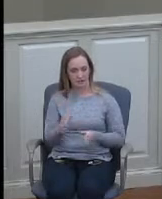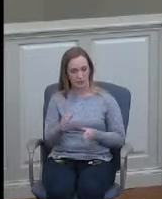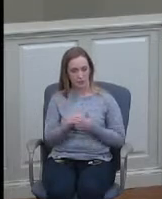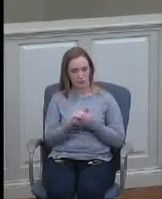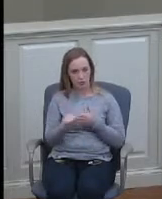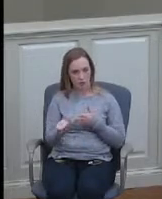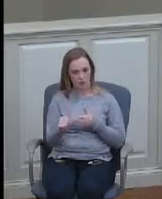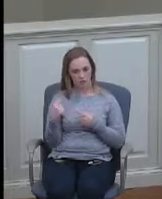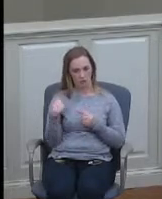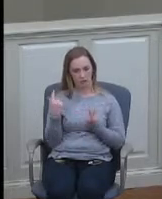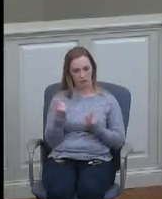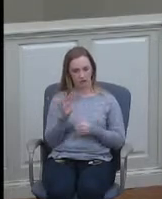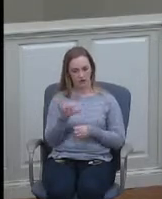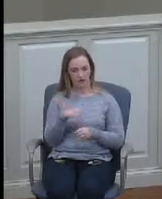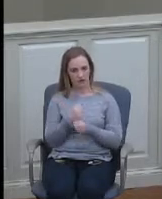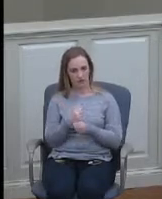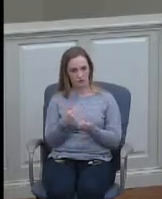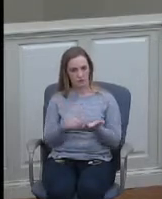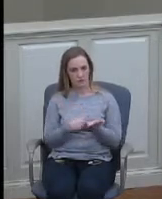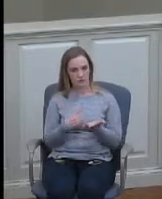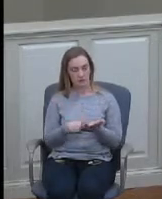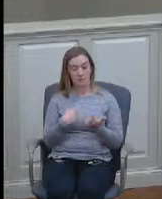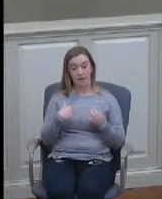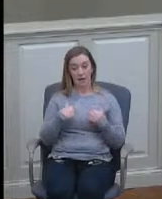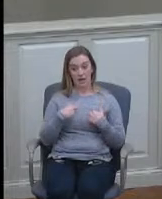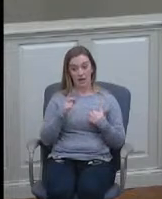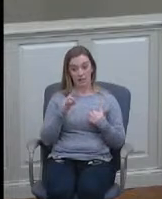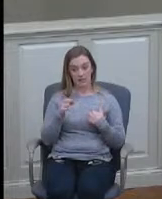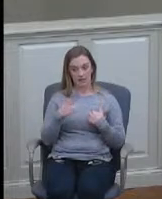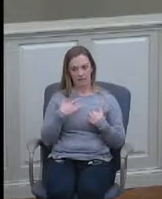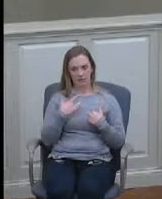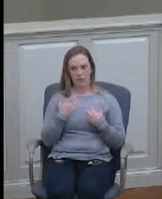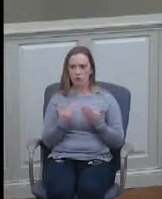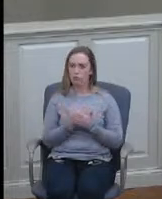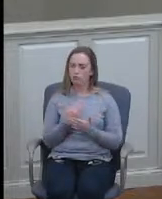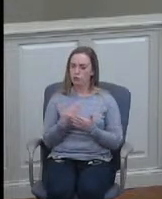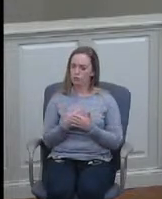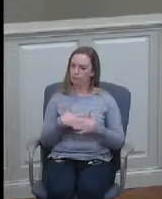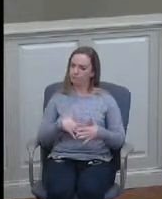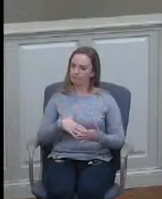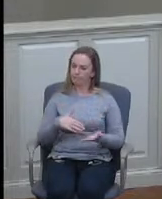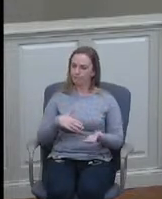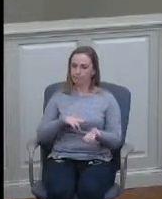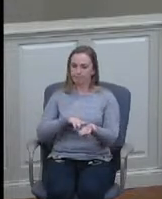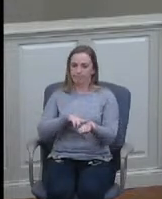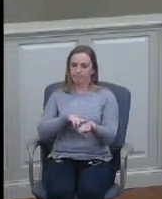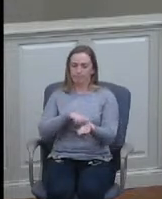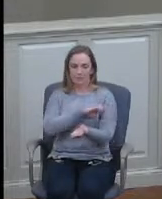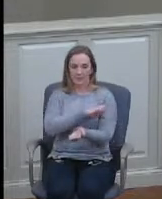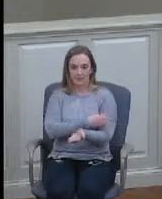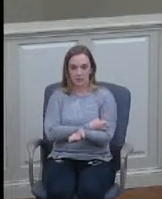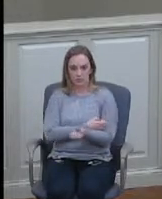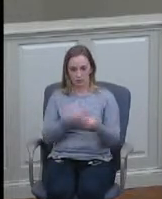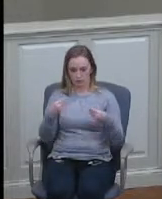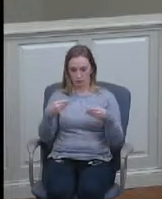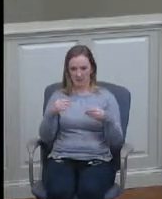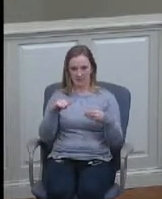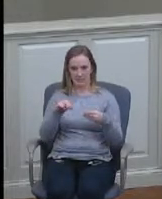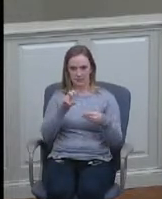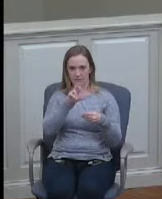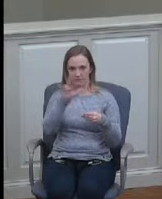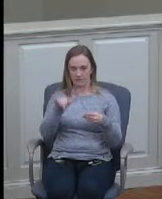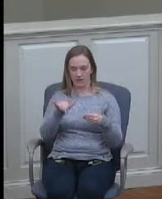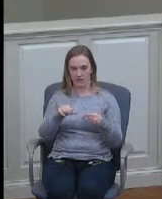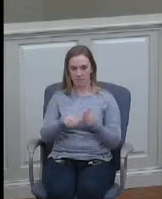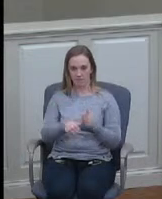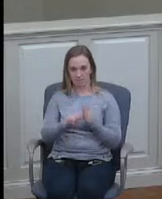times. And I did feel a new sense of energy. This was very impressive because I had a list of